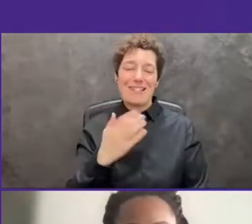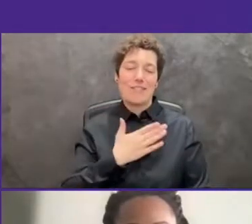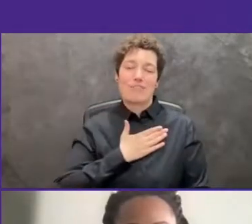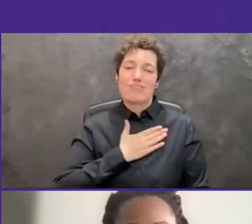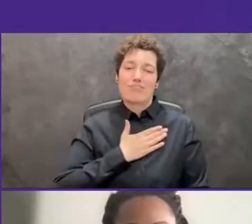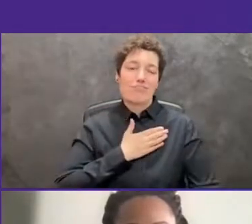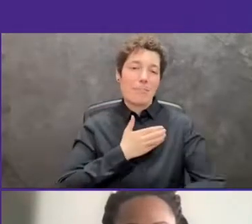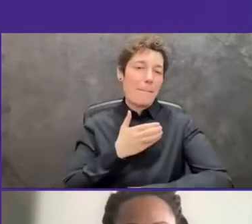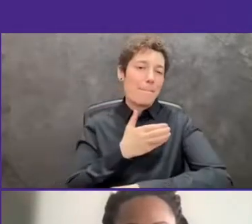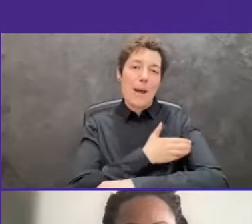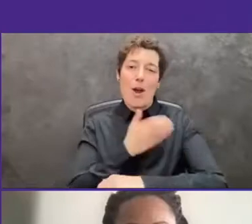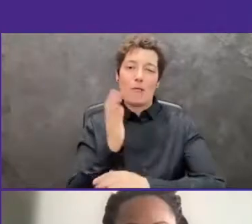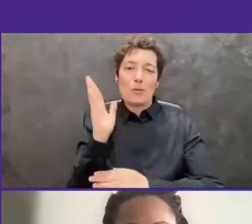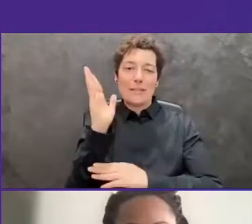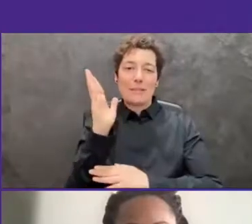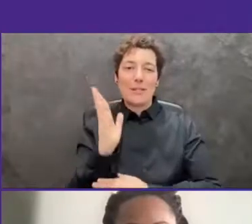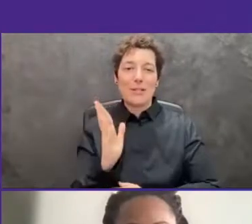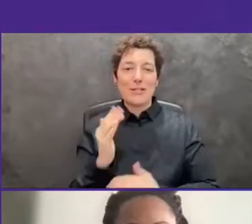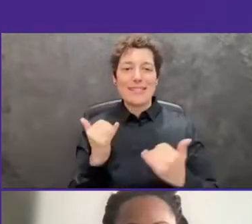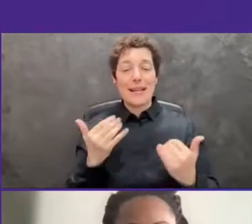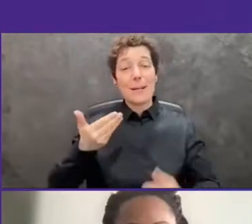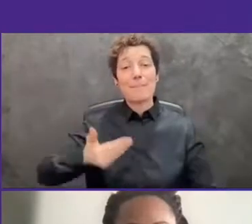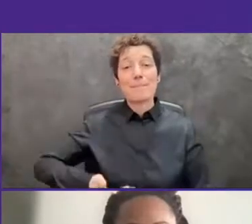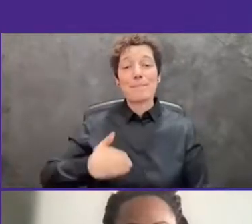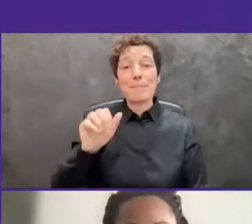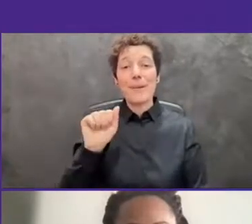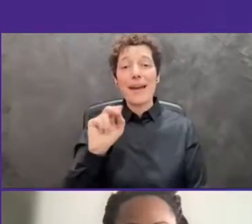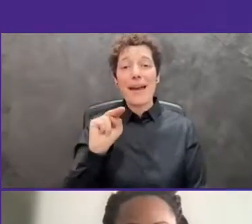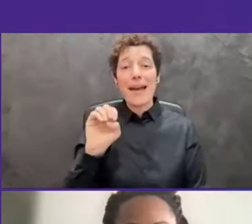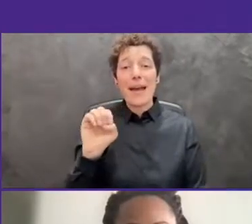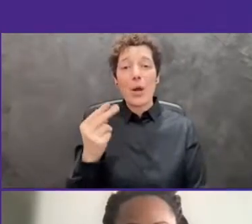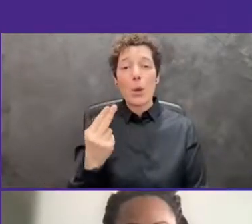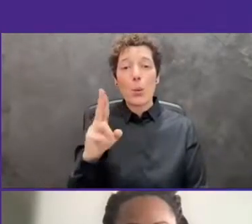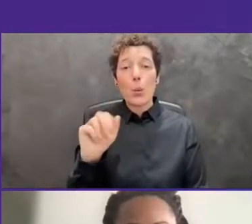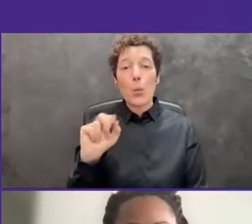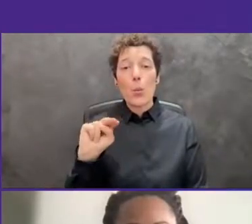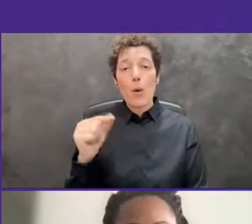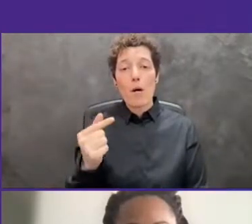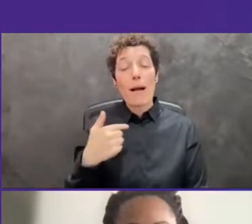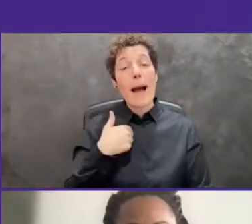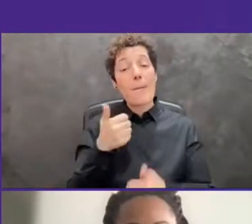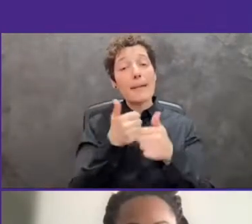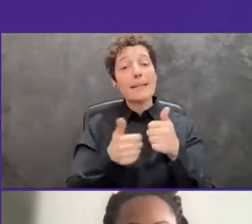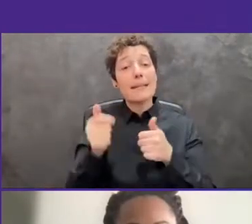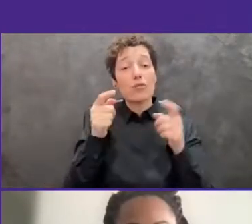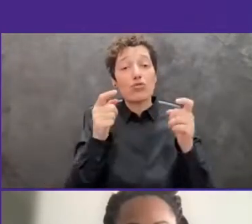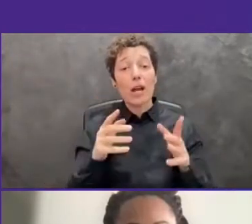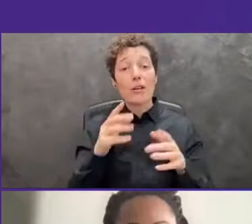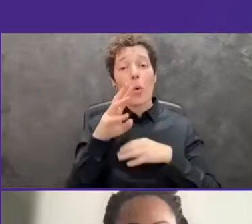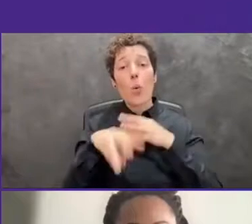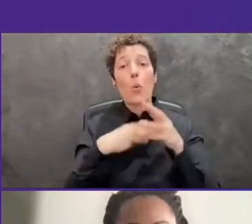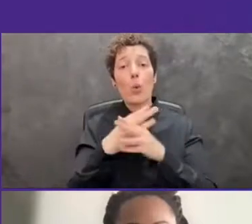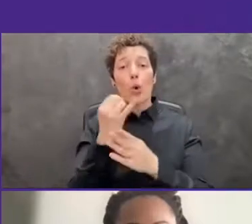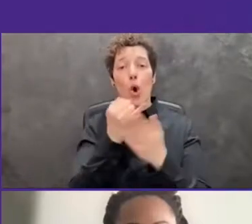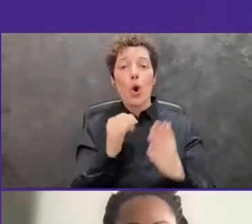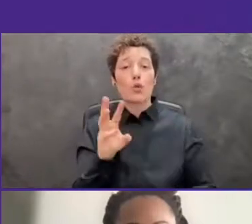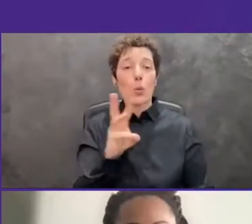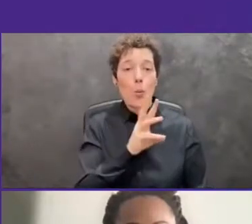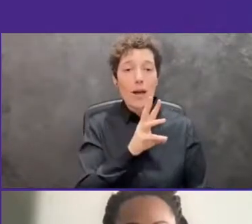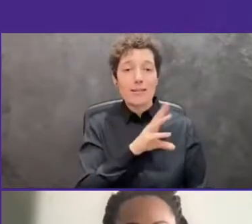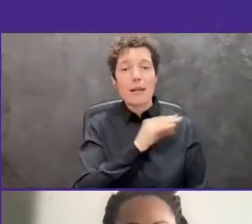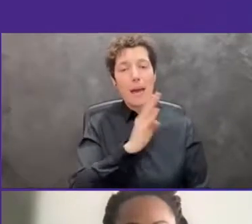today. My name is Anne Huang. I'm the Executive Director of World Arts West and Board Chair of Dance